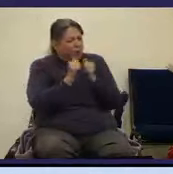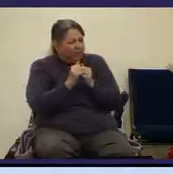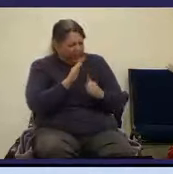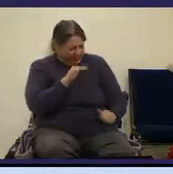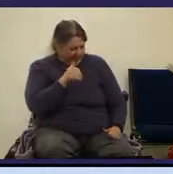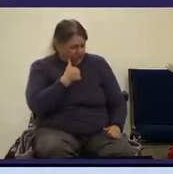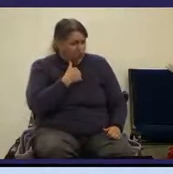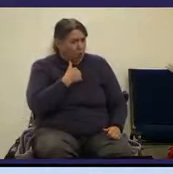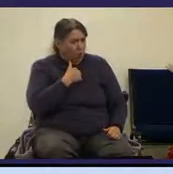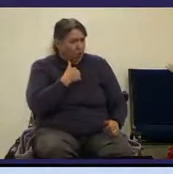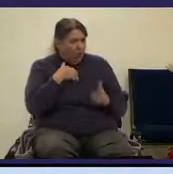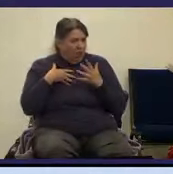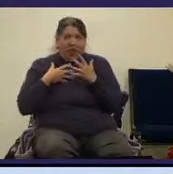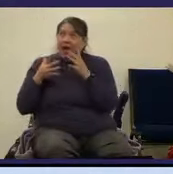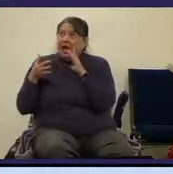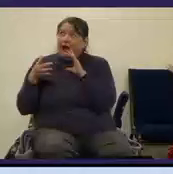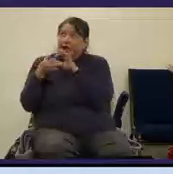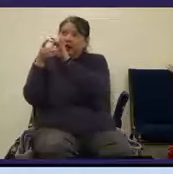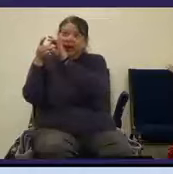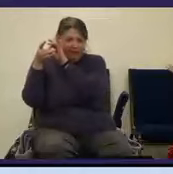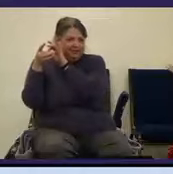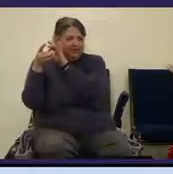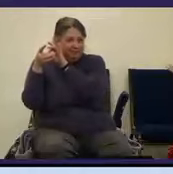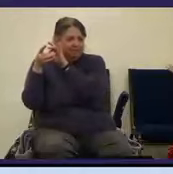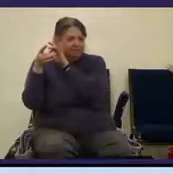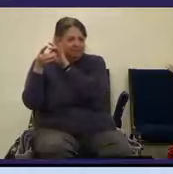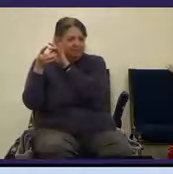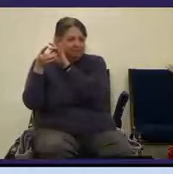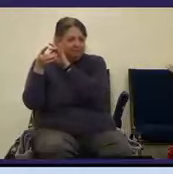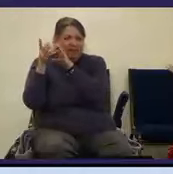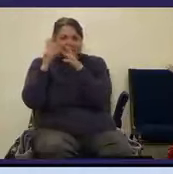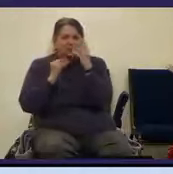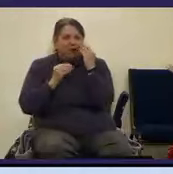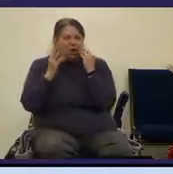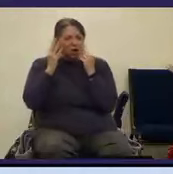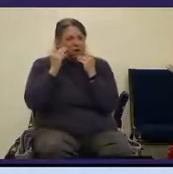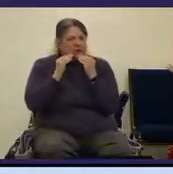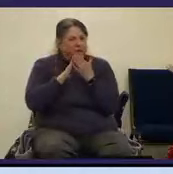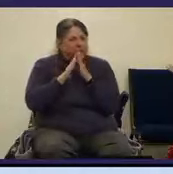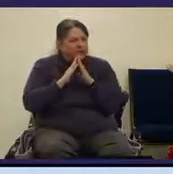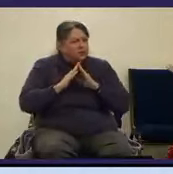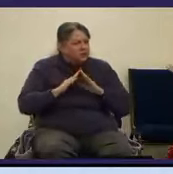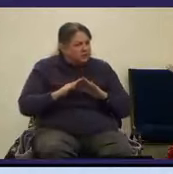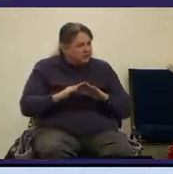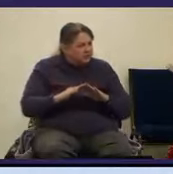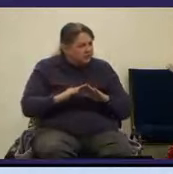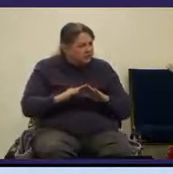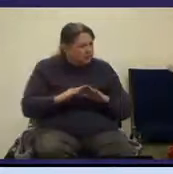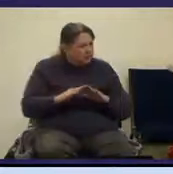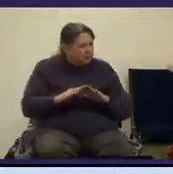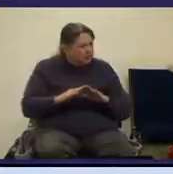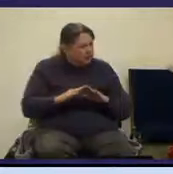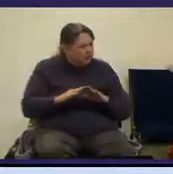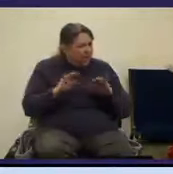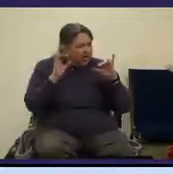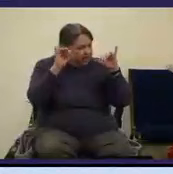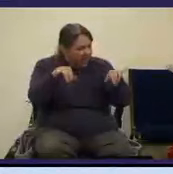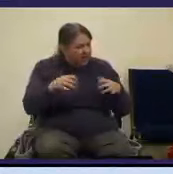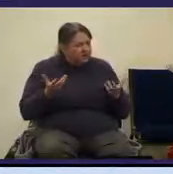presence of his God. When you find God, when you encounter God like that, when you have